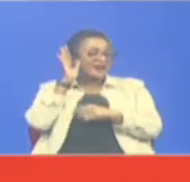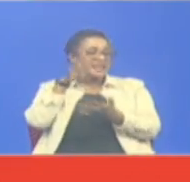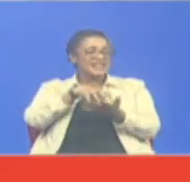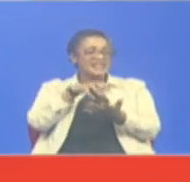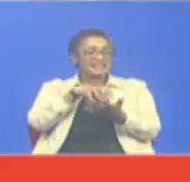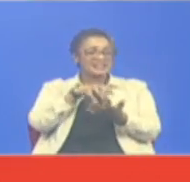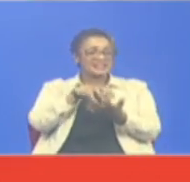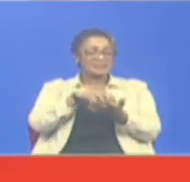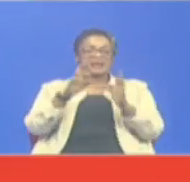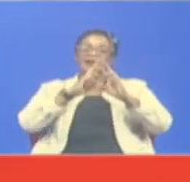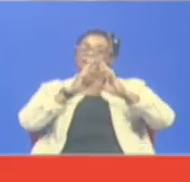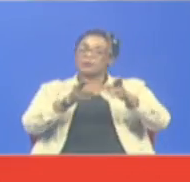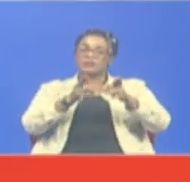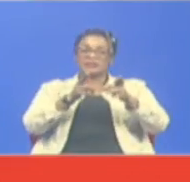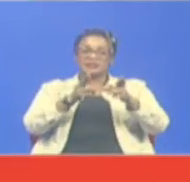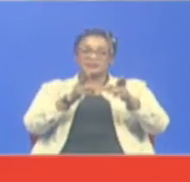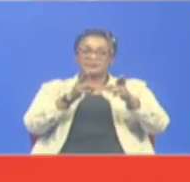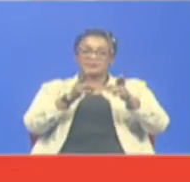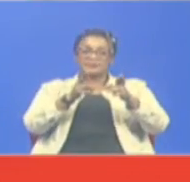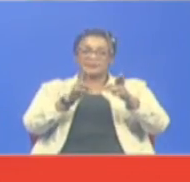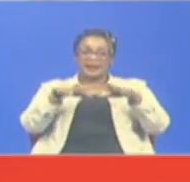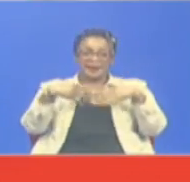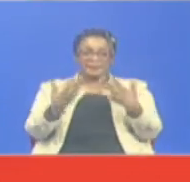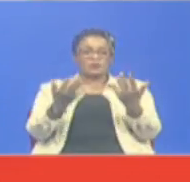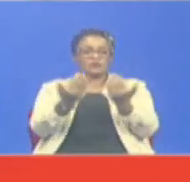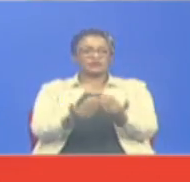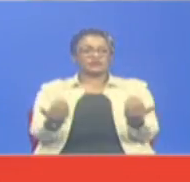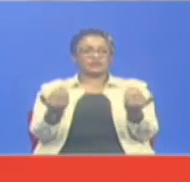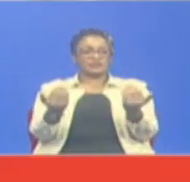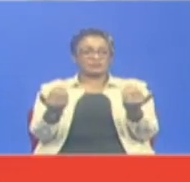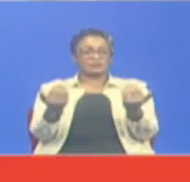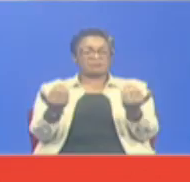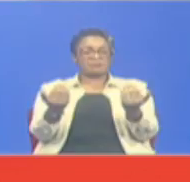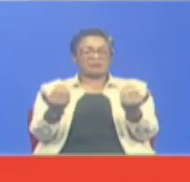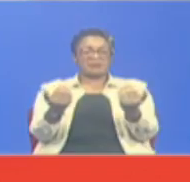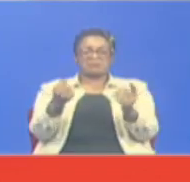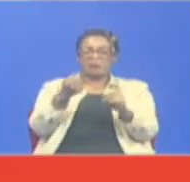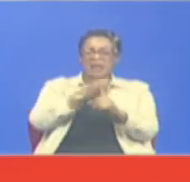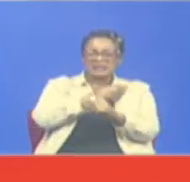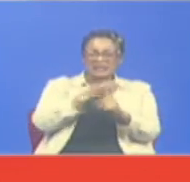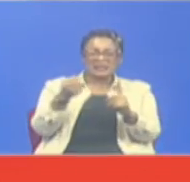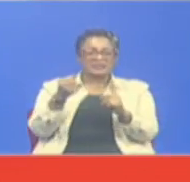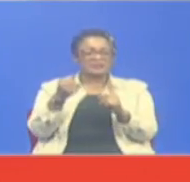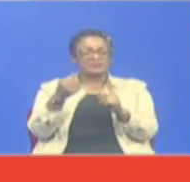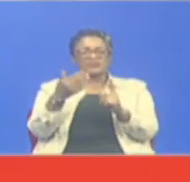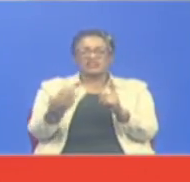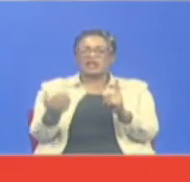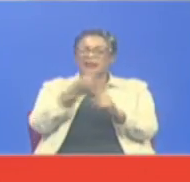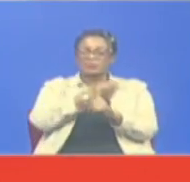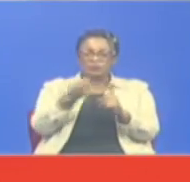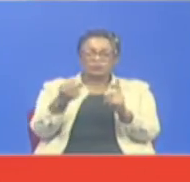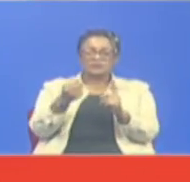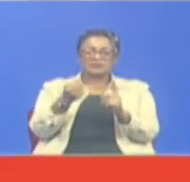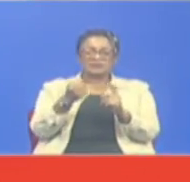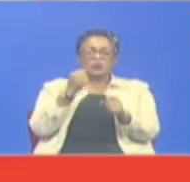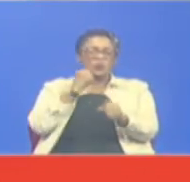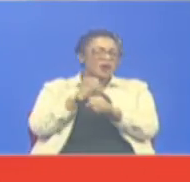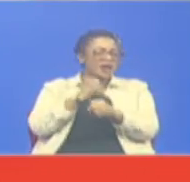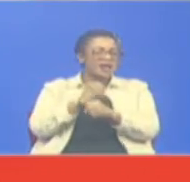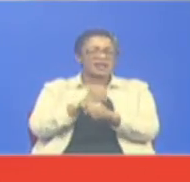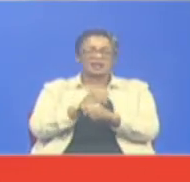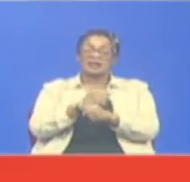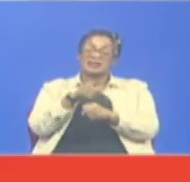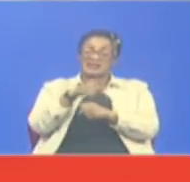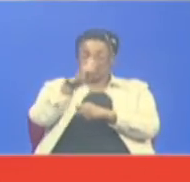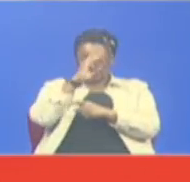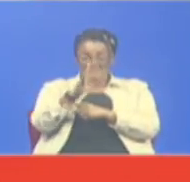being reported of children being molested, of child abuse, or child labor as well. These are critical questions that we